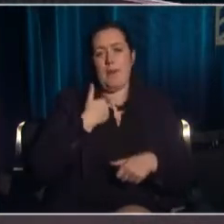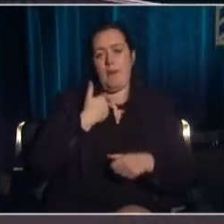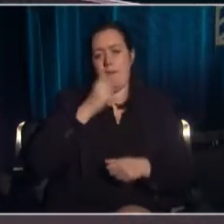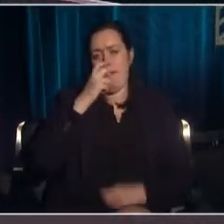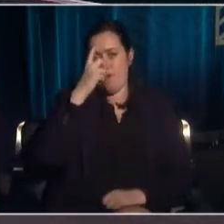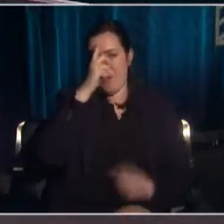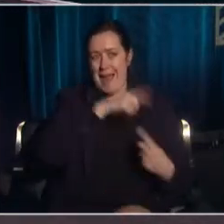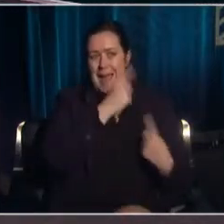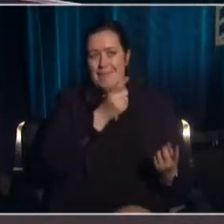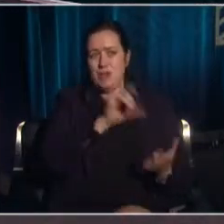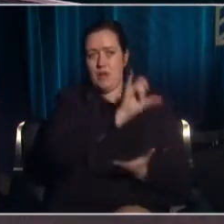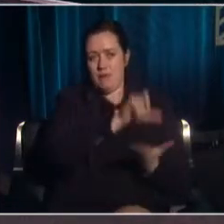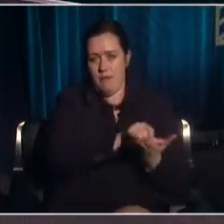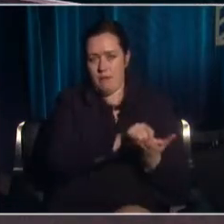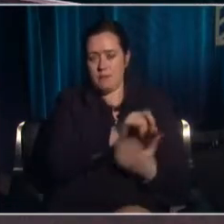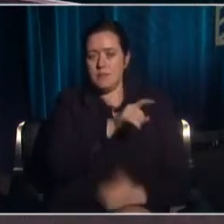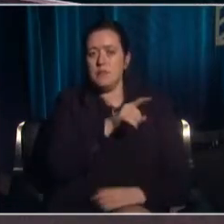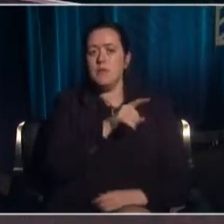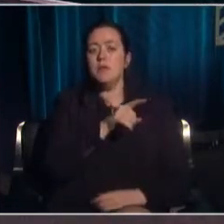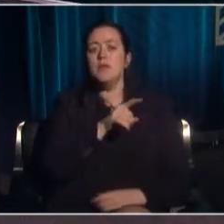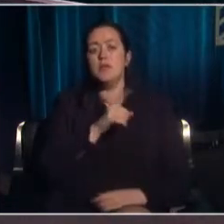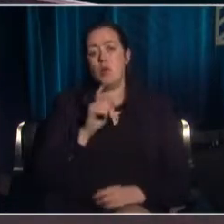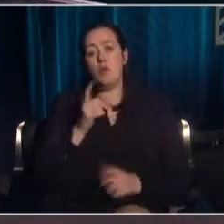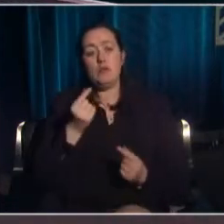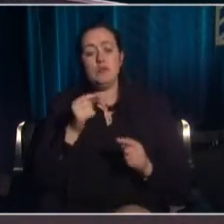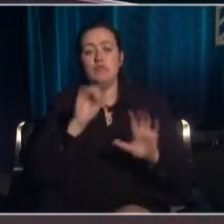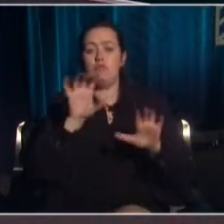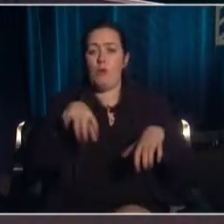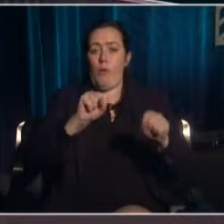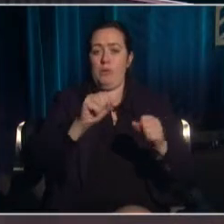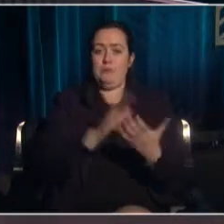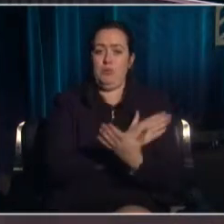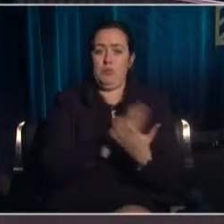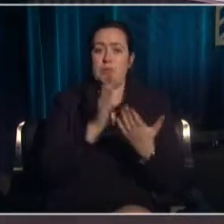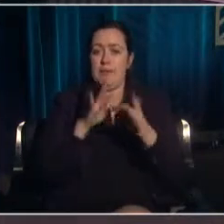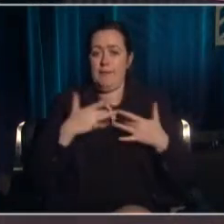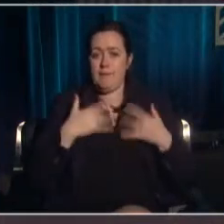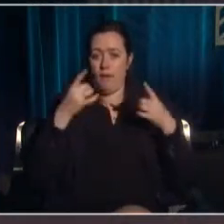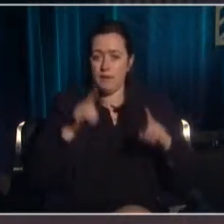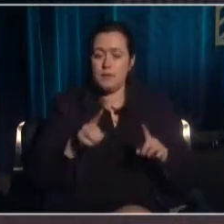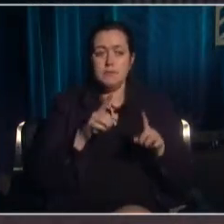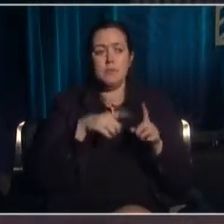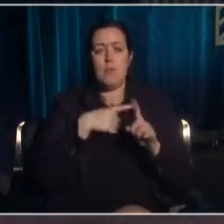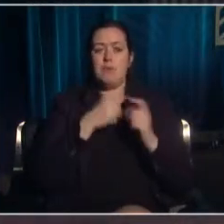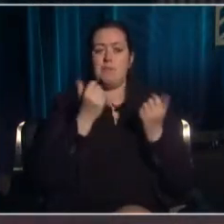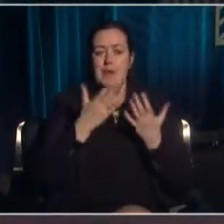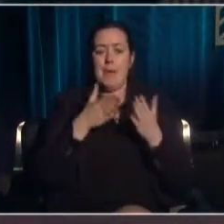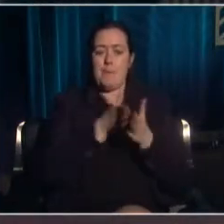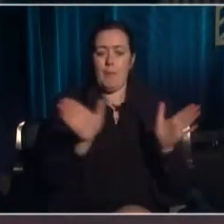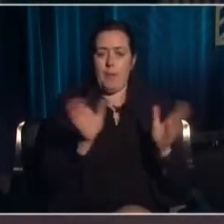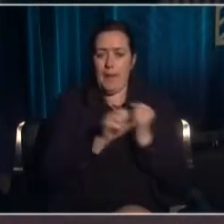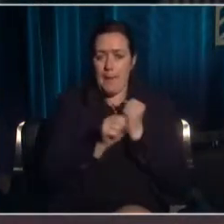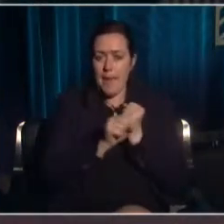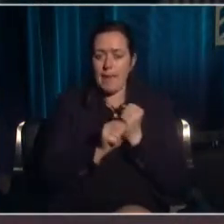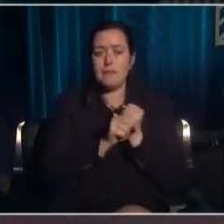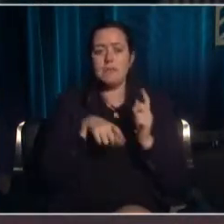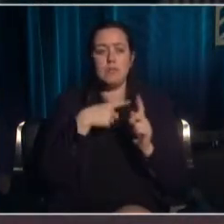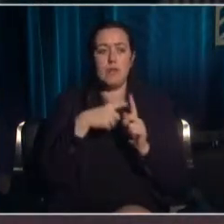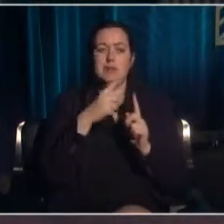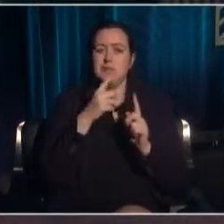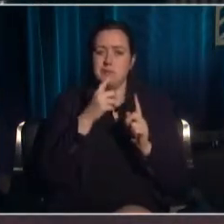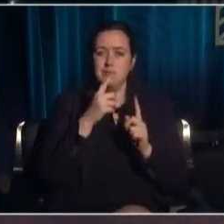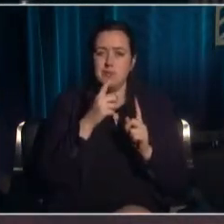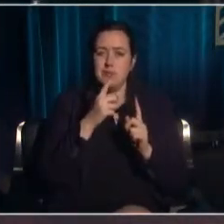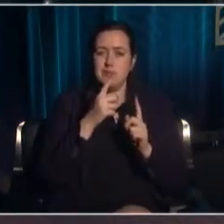this. So we put together a music event, a series of public campaigns, and a whole lot of international pressure so that the Canadian government just